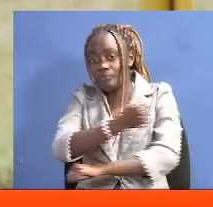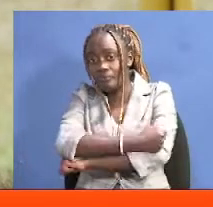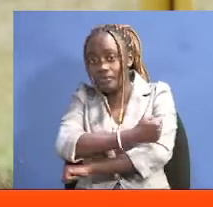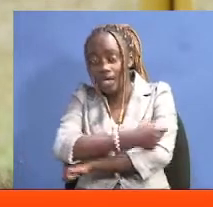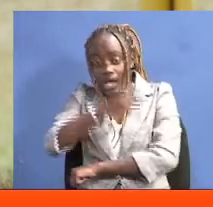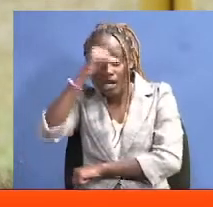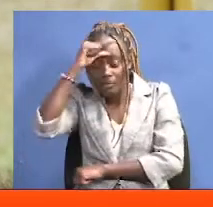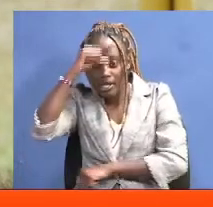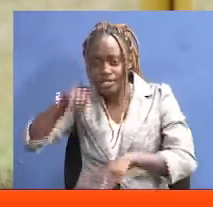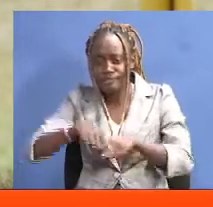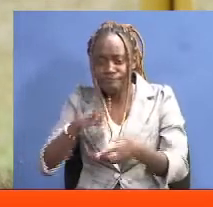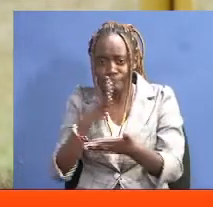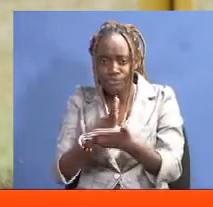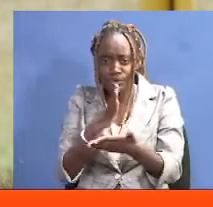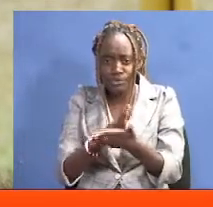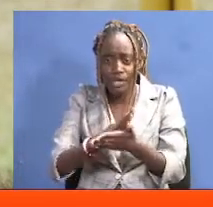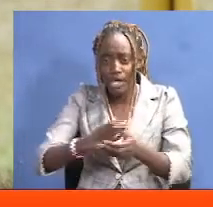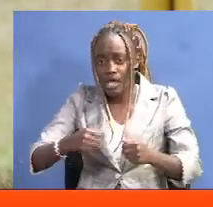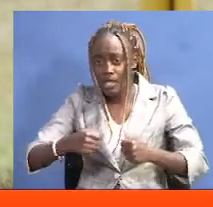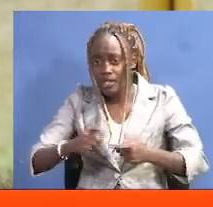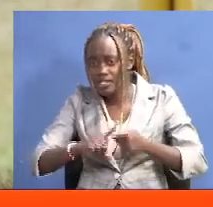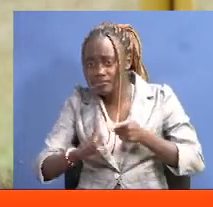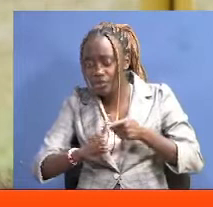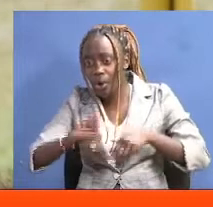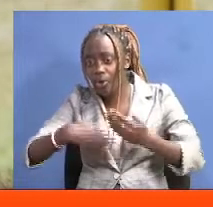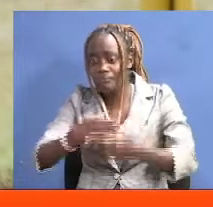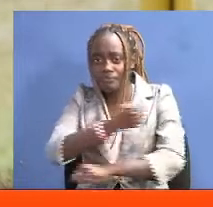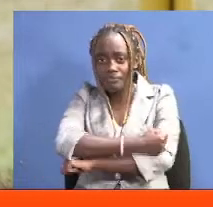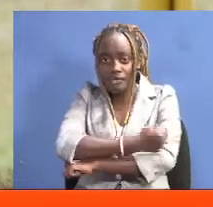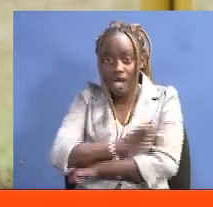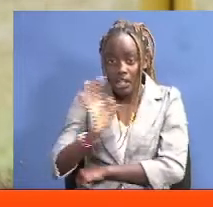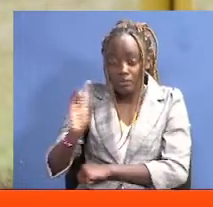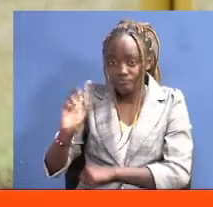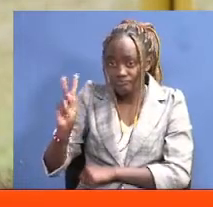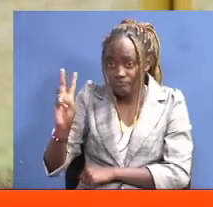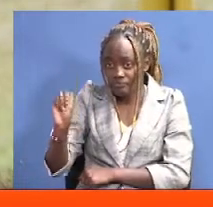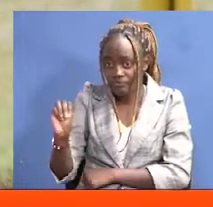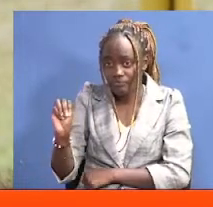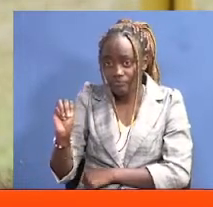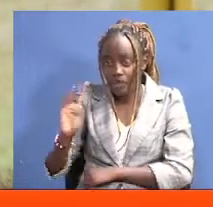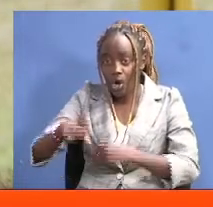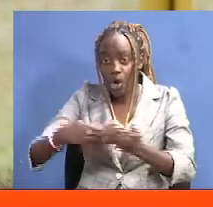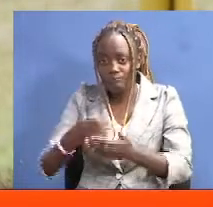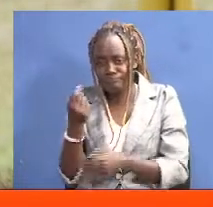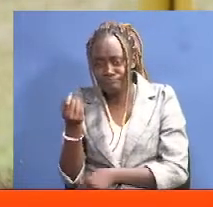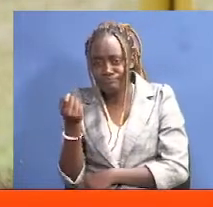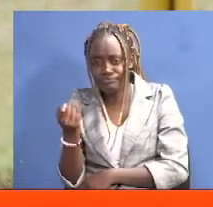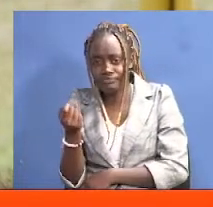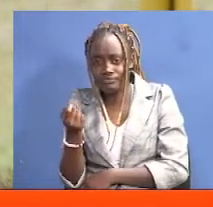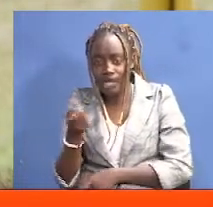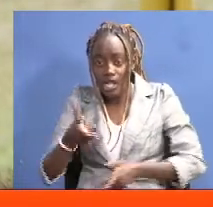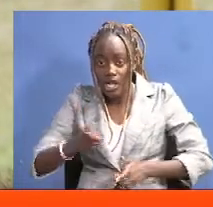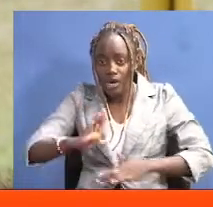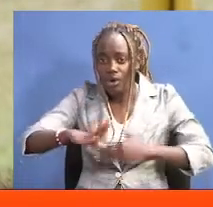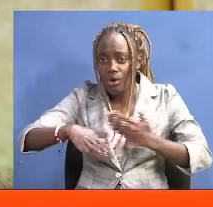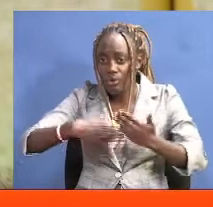The government should make sure that the speed around all schools is 30 kilometers per hour or less. Let's